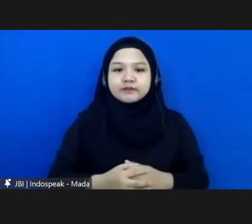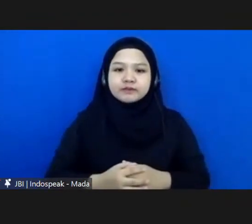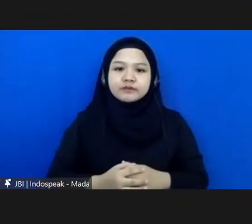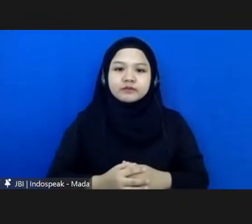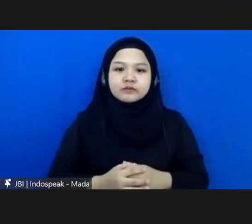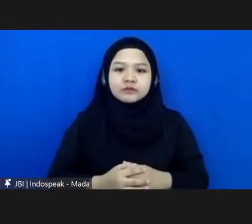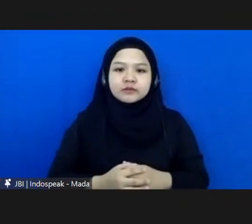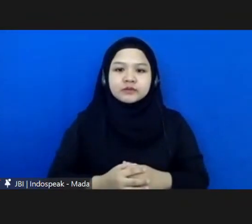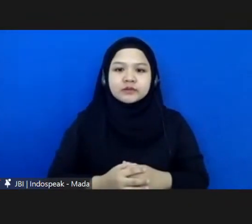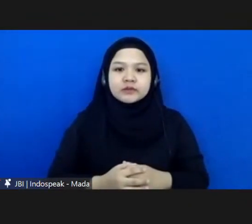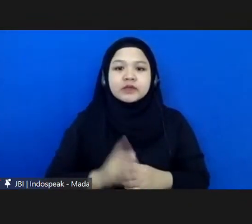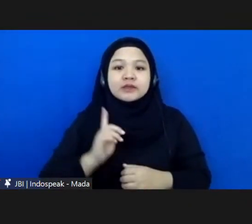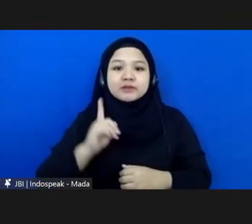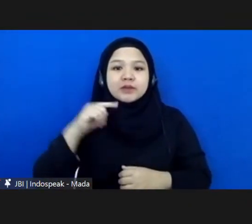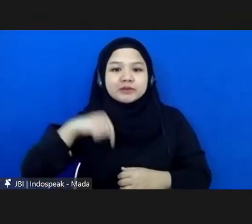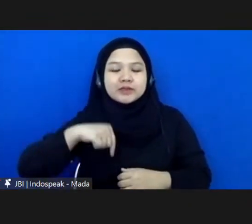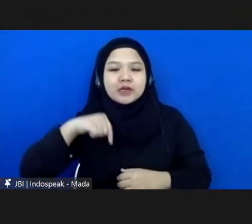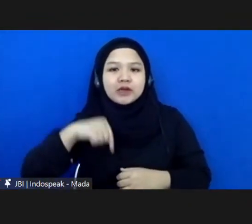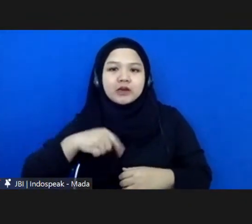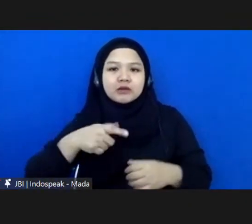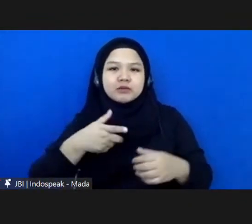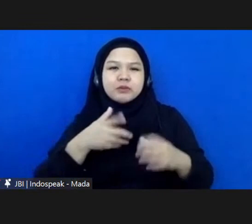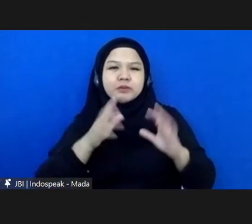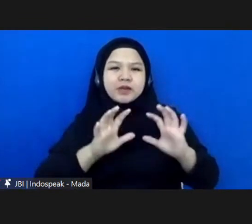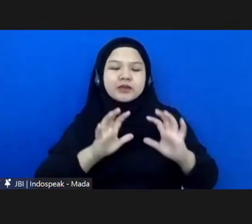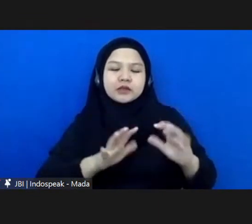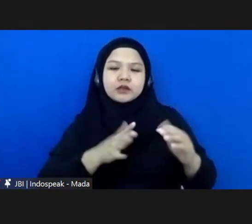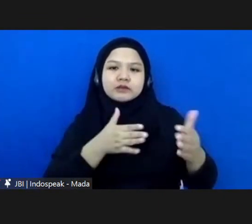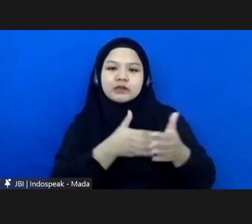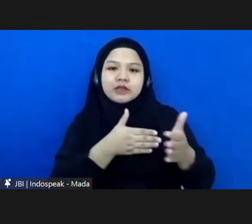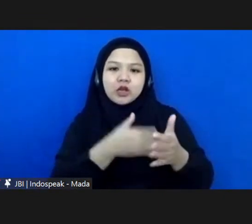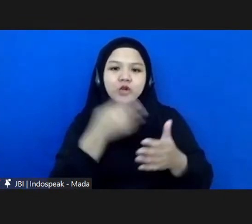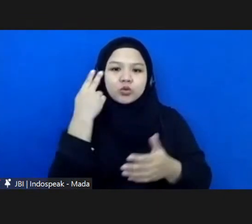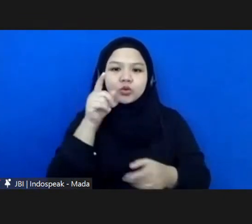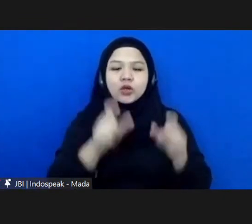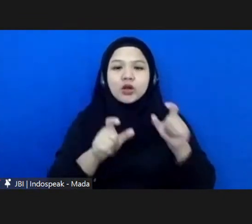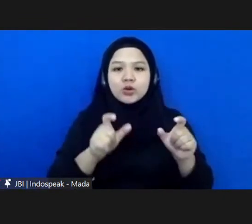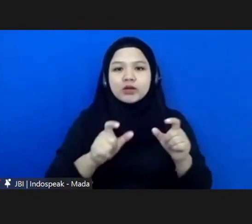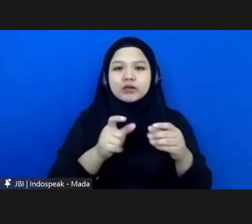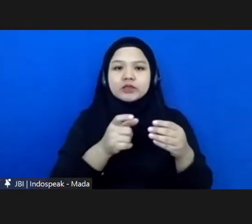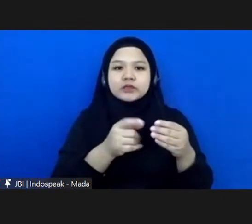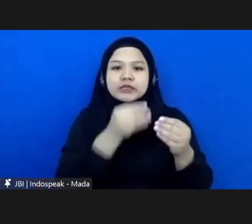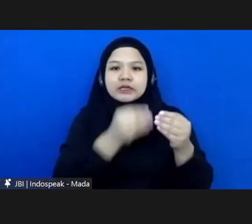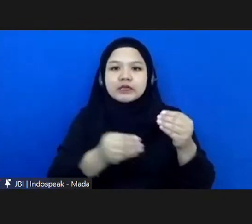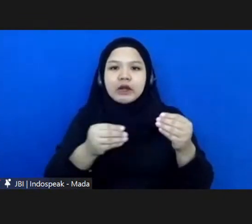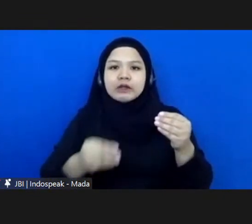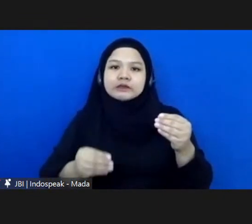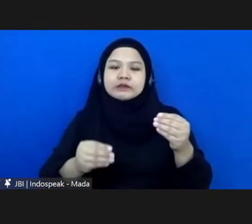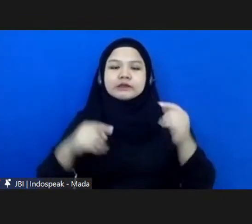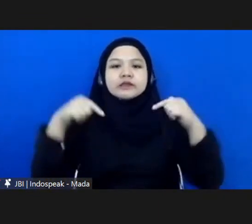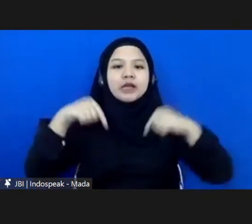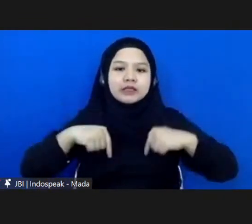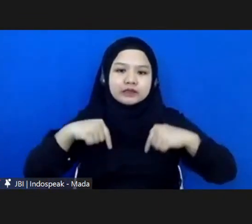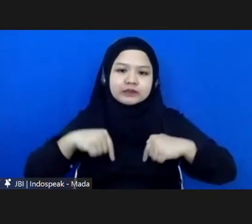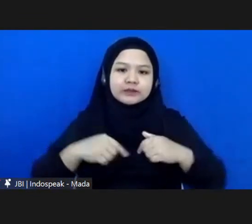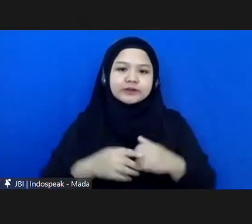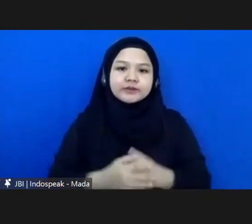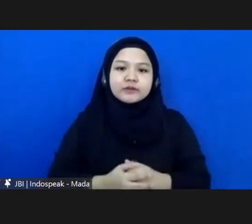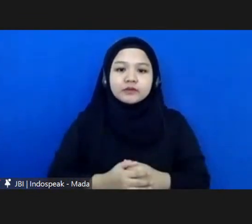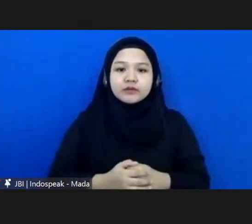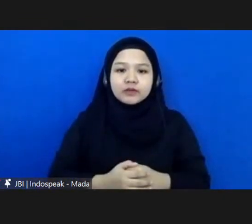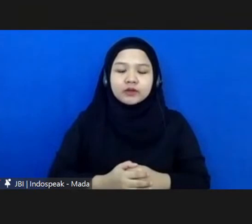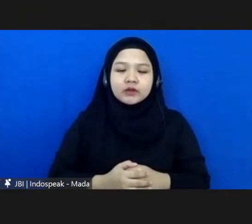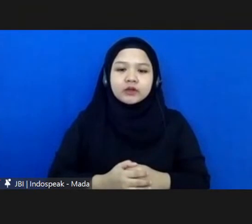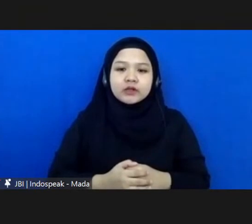global challenge of our generation. This challenge has actually highlighted the strength between our